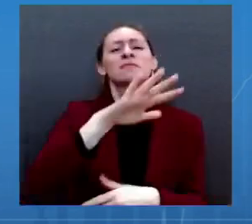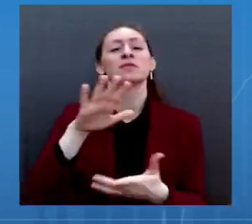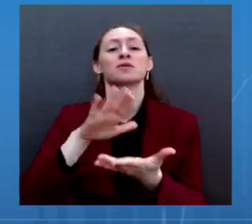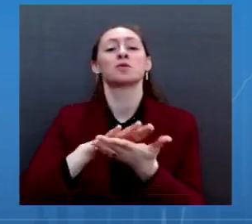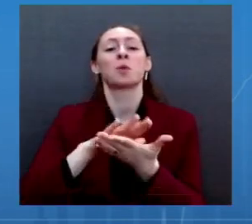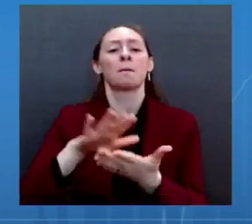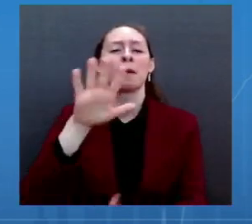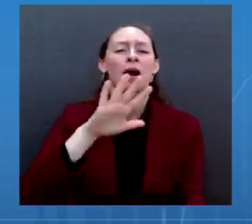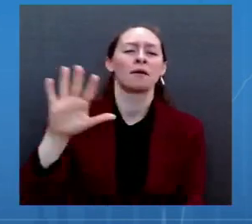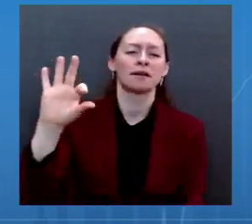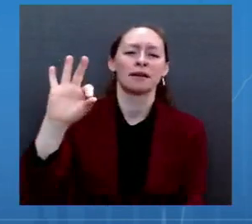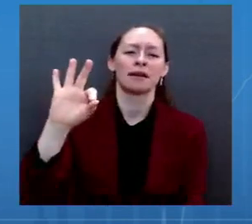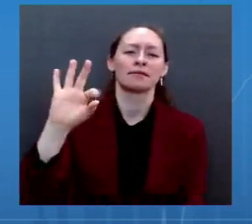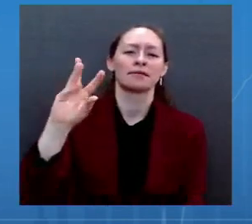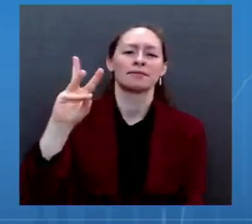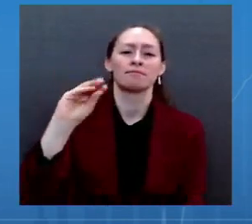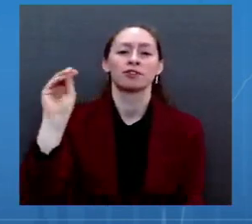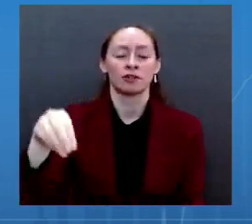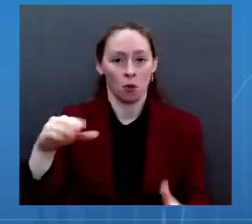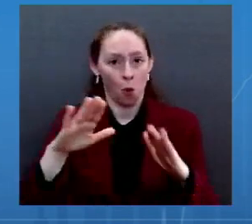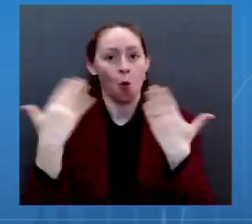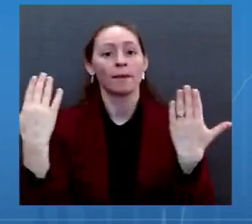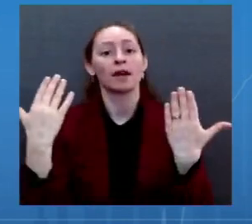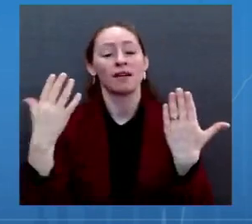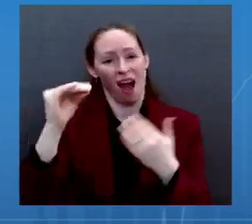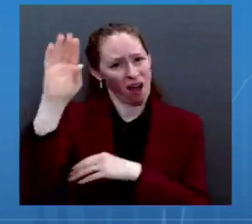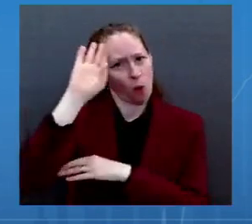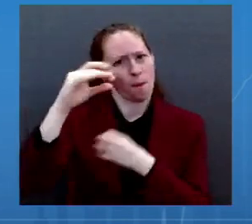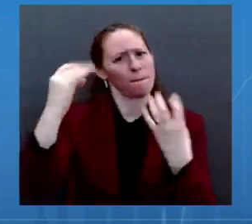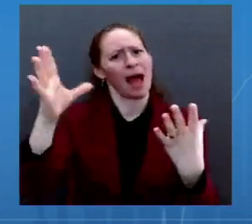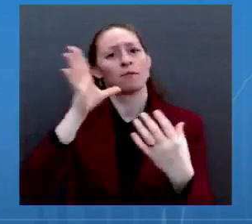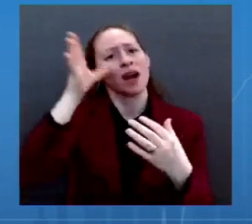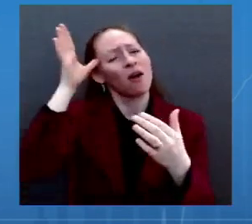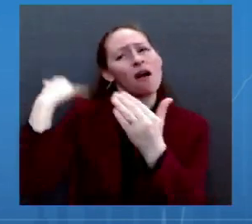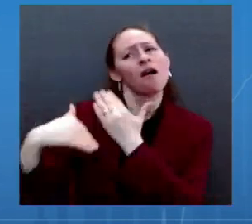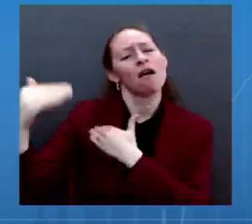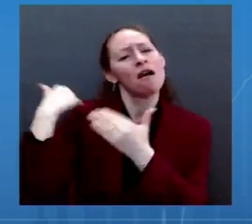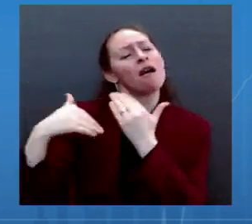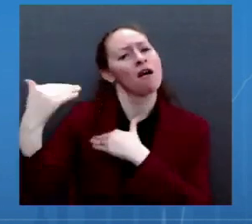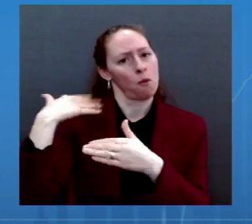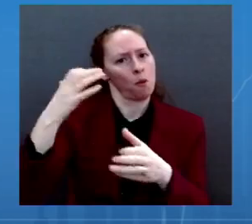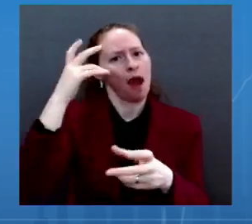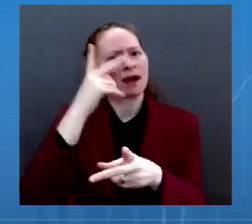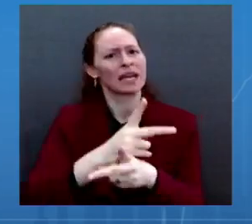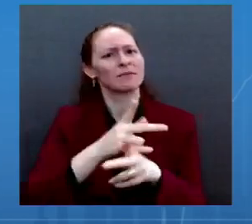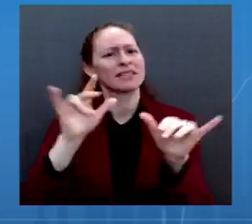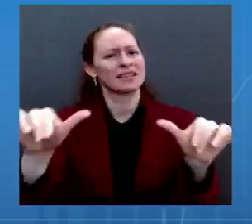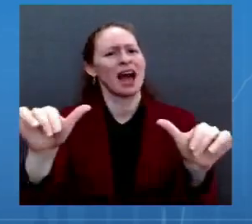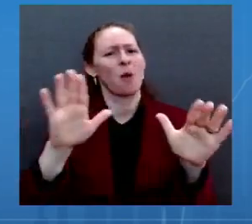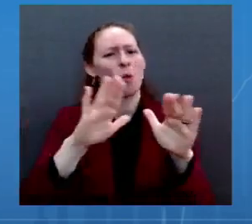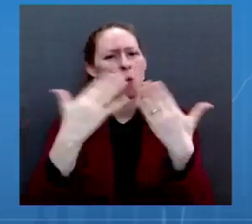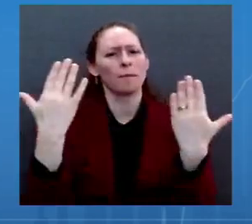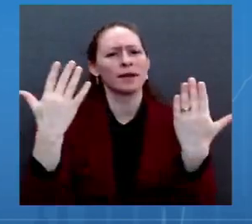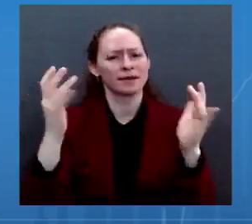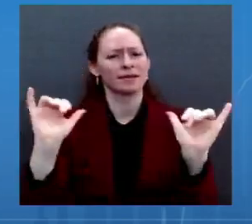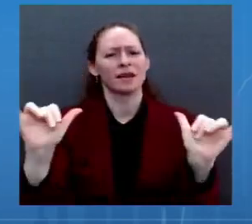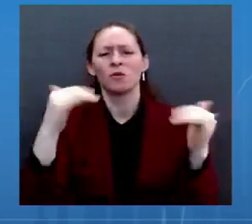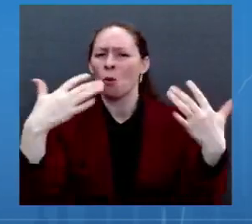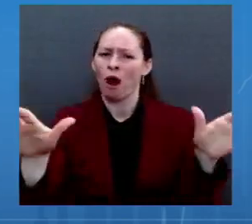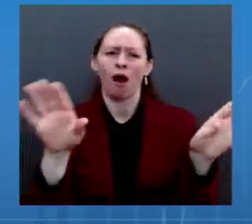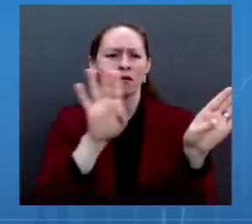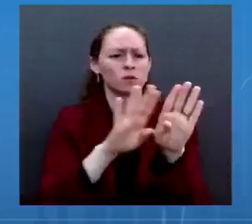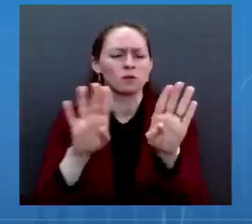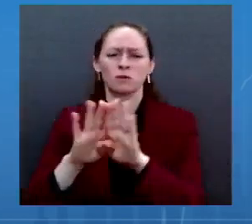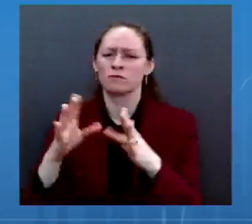that in-person learning is best for kids' physical and mental health and for their education.